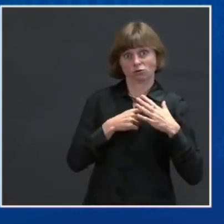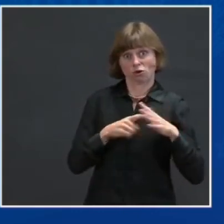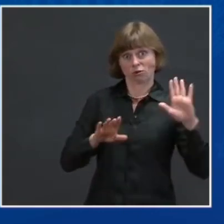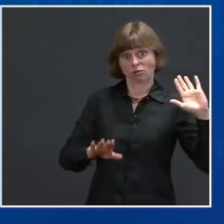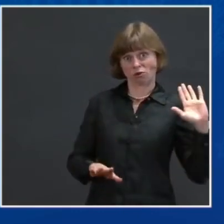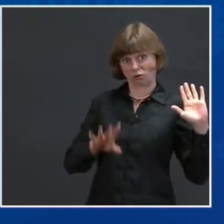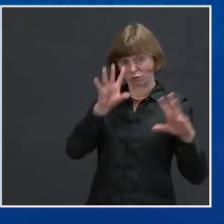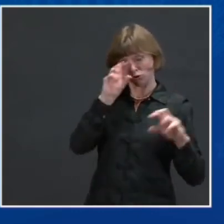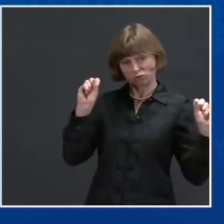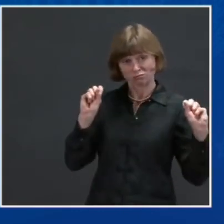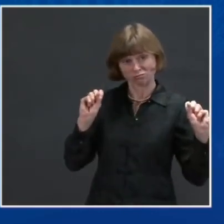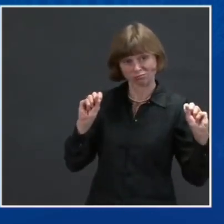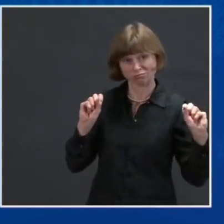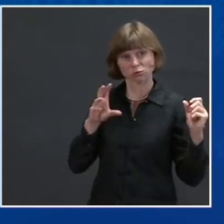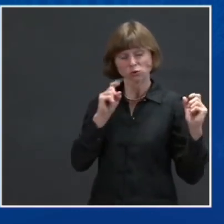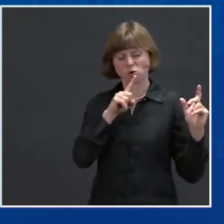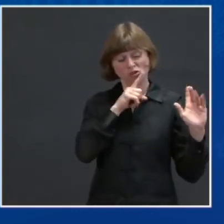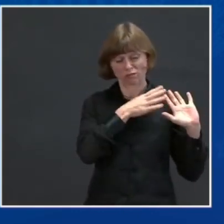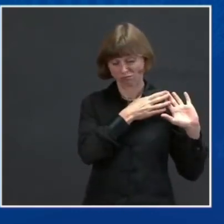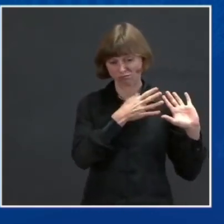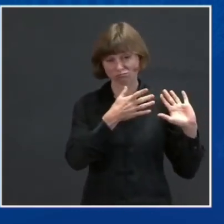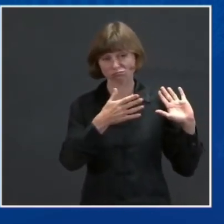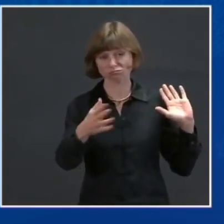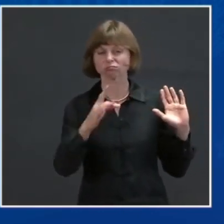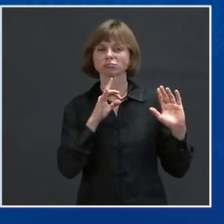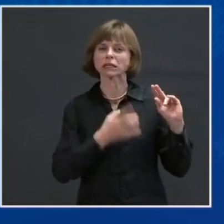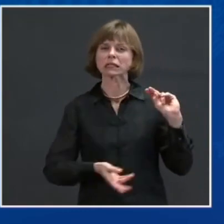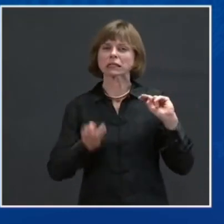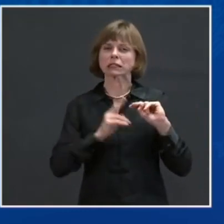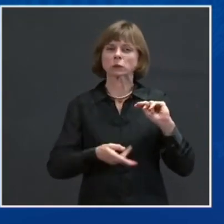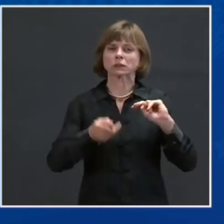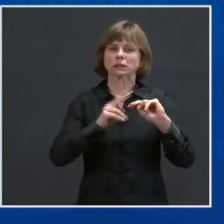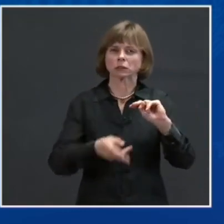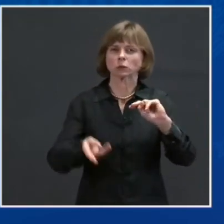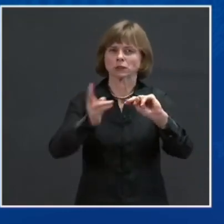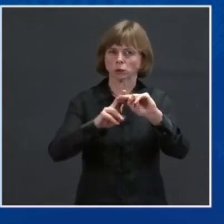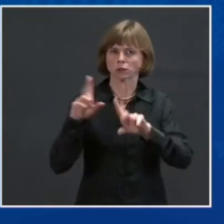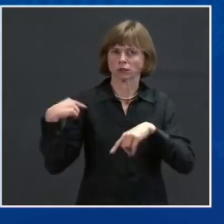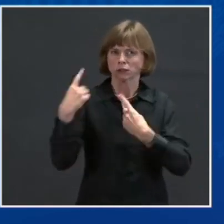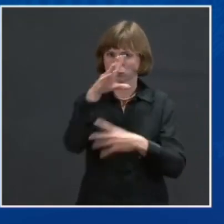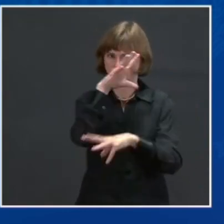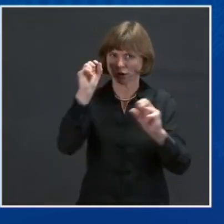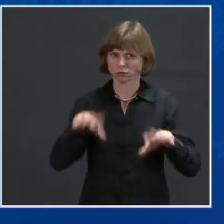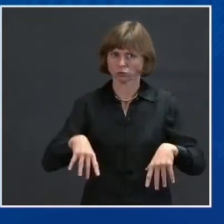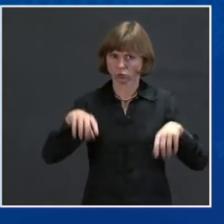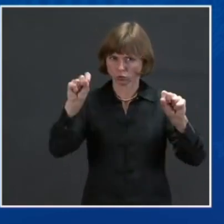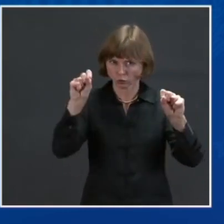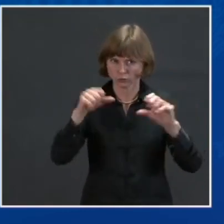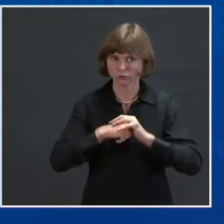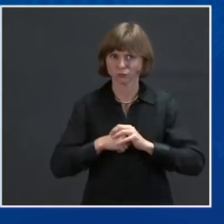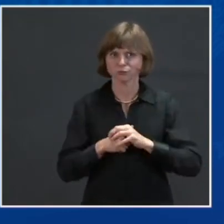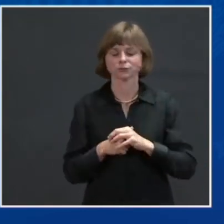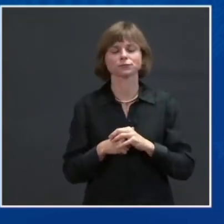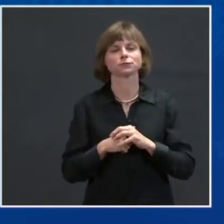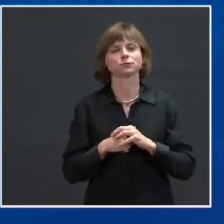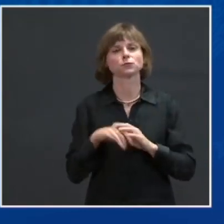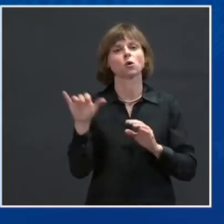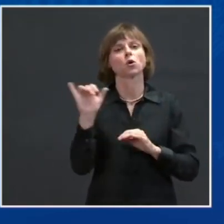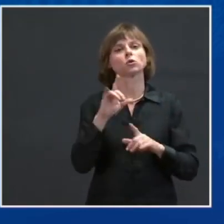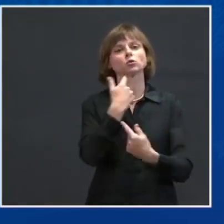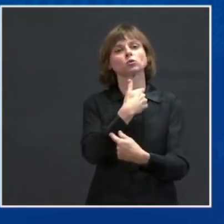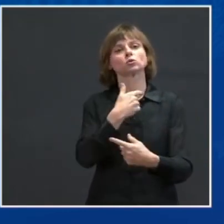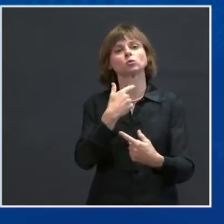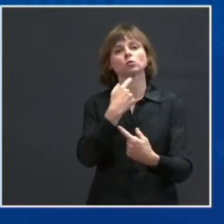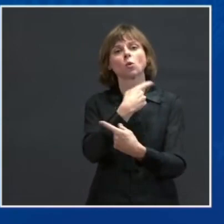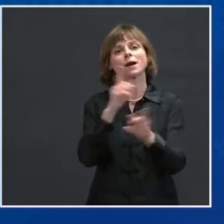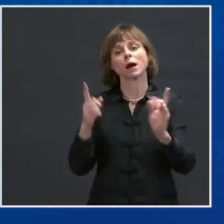So since then, obviously, we have announced a couple of increases over the course of time. We're also announcing that we're doubling the supply to our